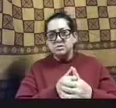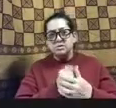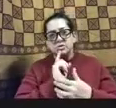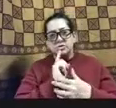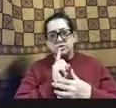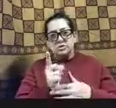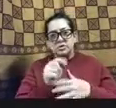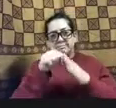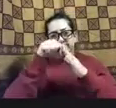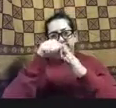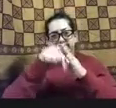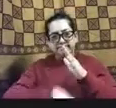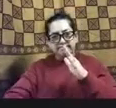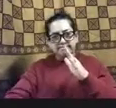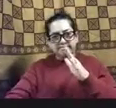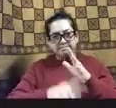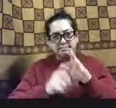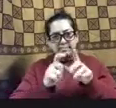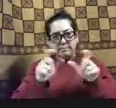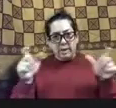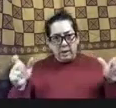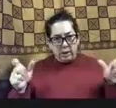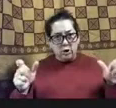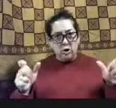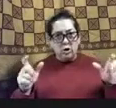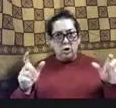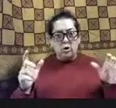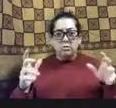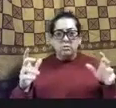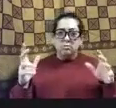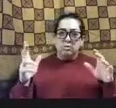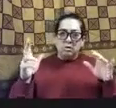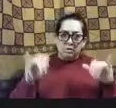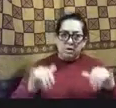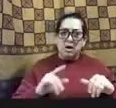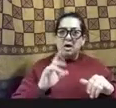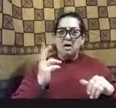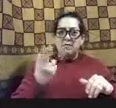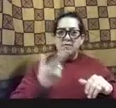a lot deeper and gets a lot bigger than that. And for us,